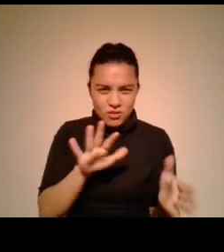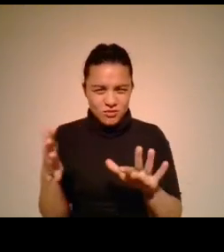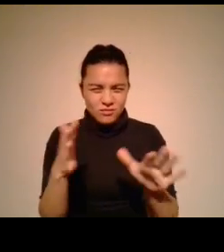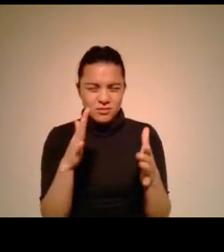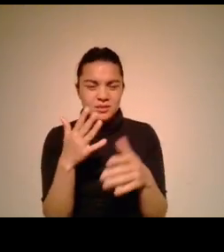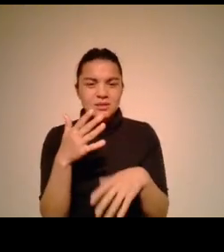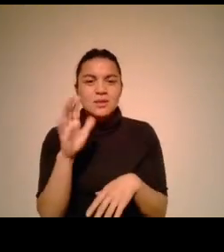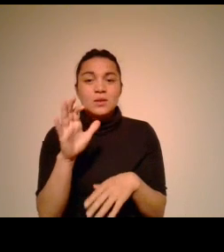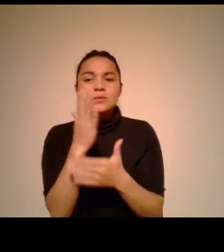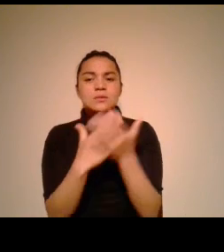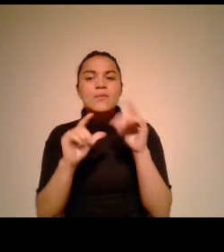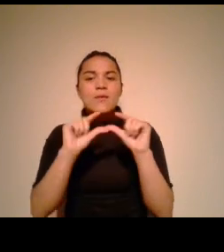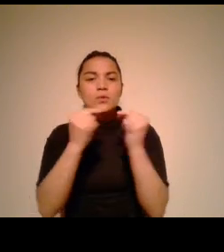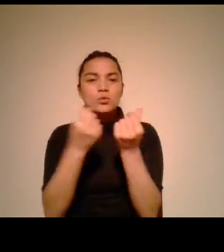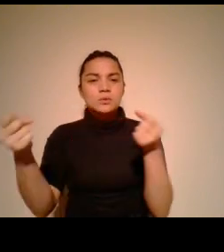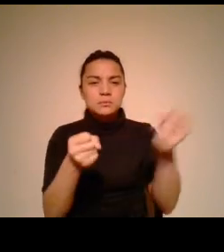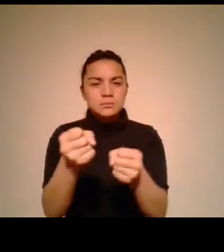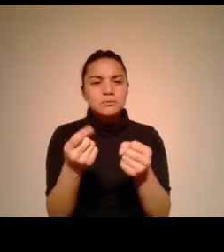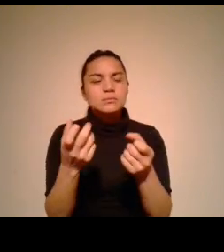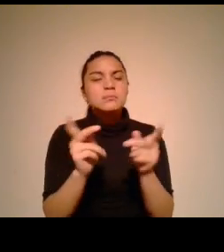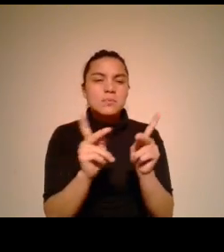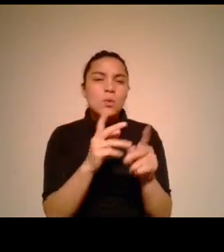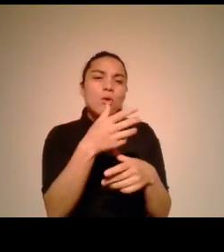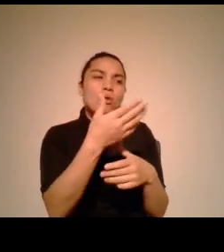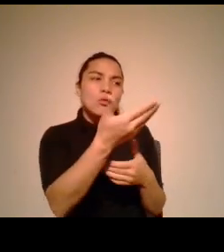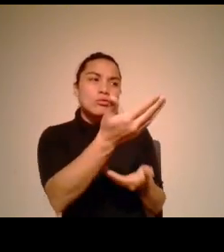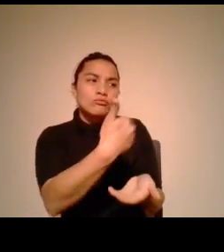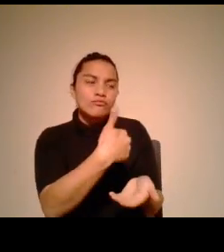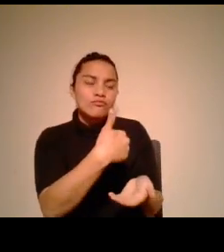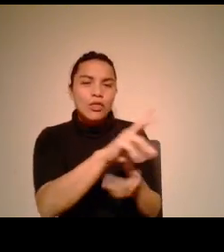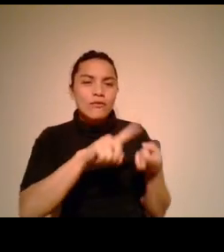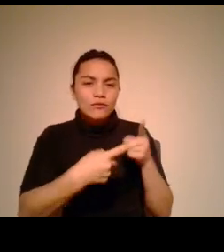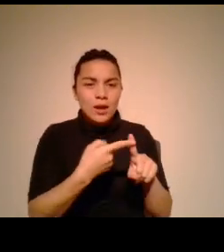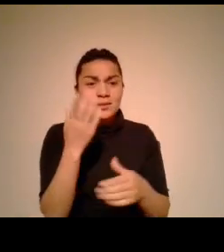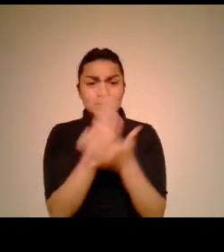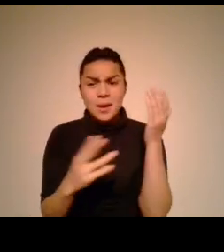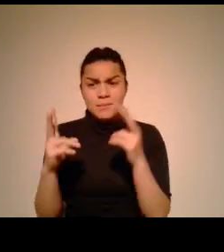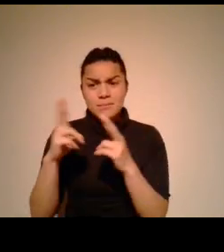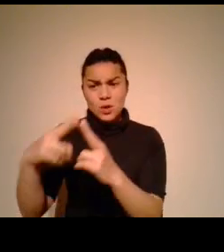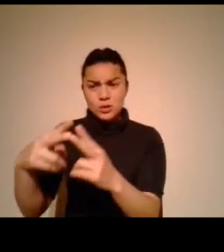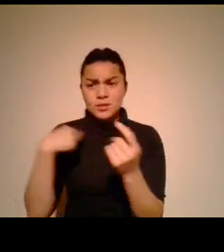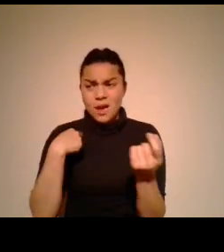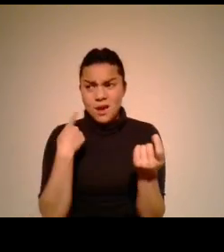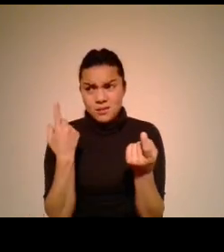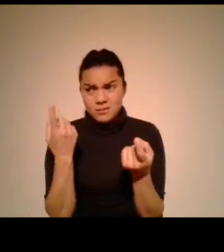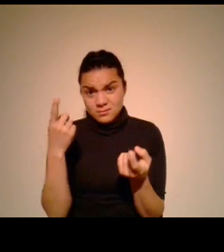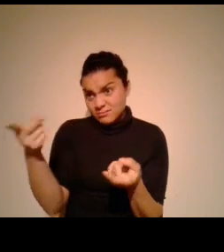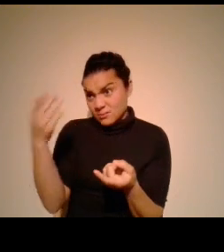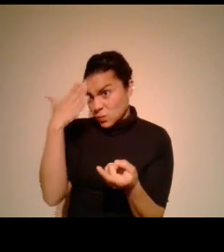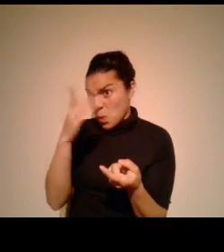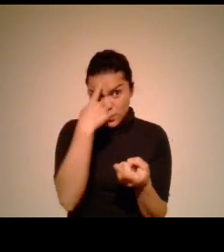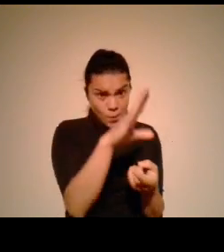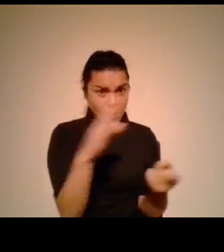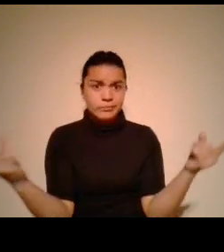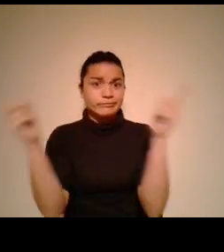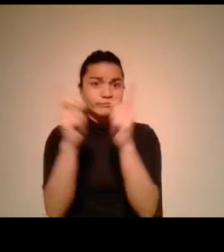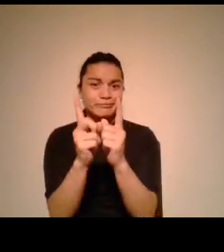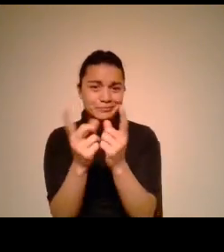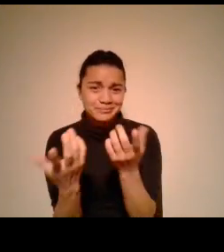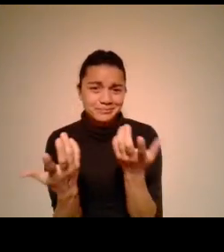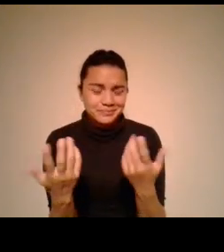were people who brought a friend in, and some of these groups were strangers that I matched up. And what I looked at was some